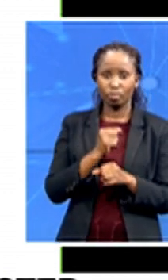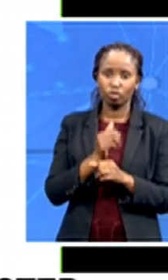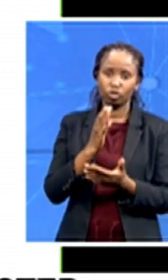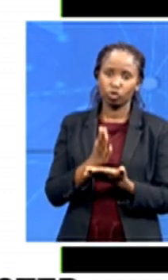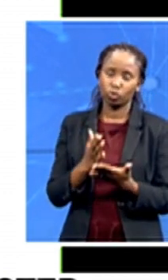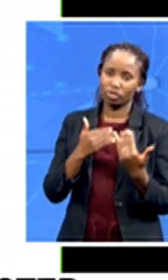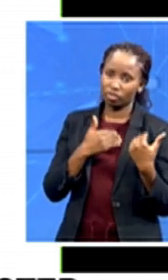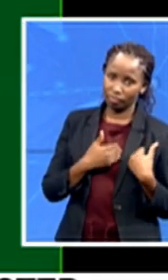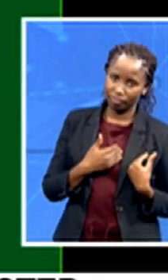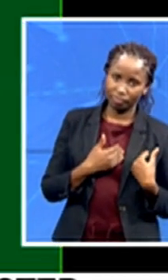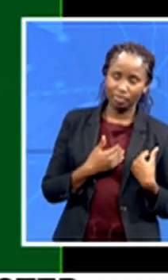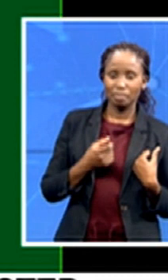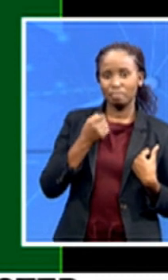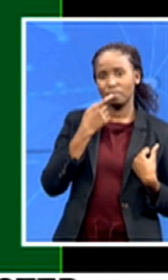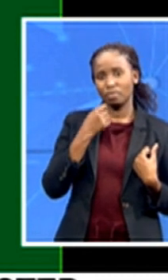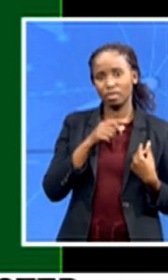very much.